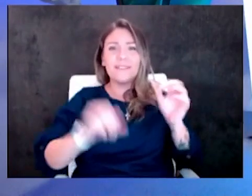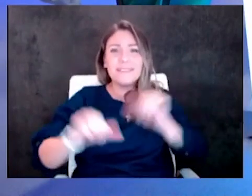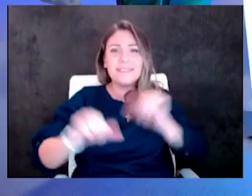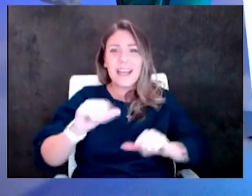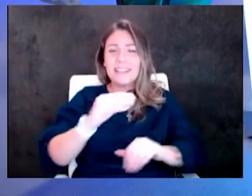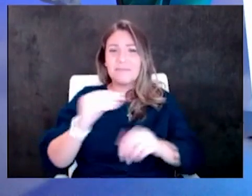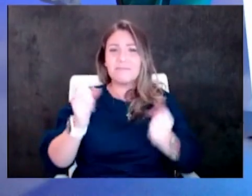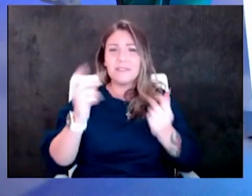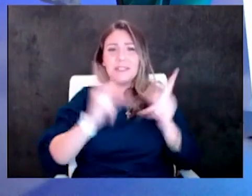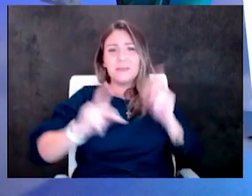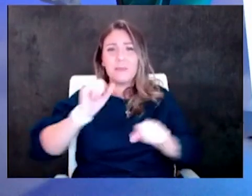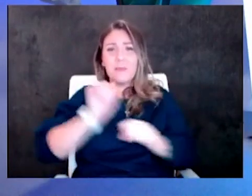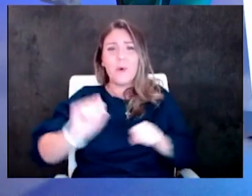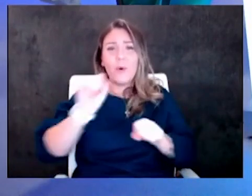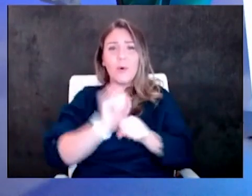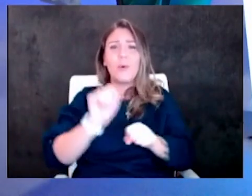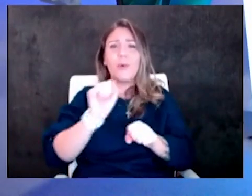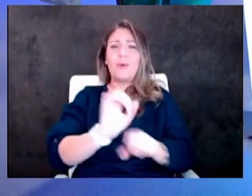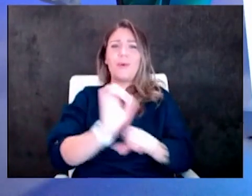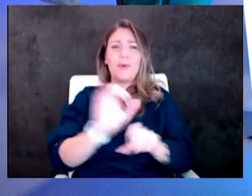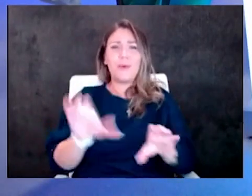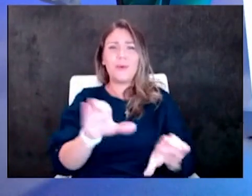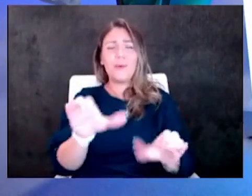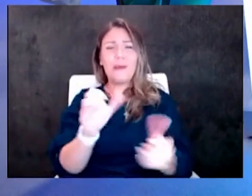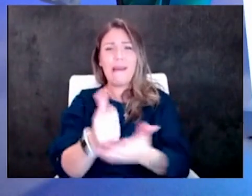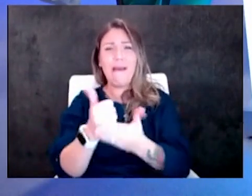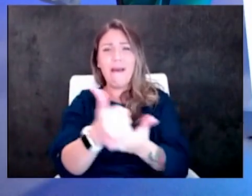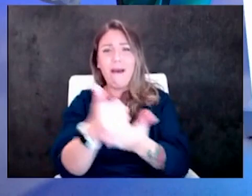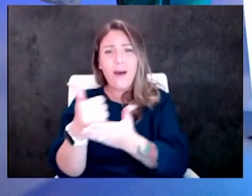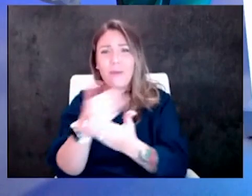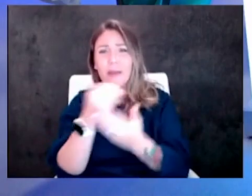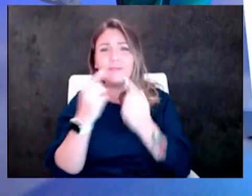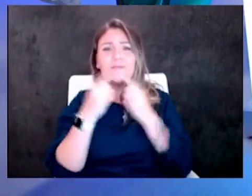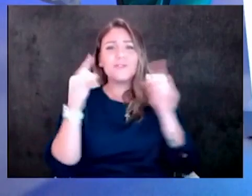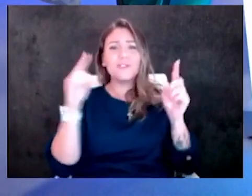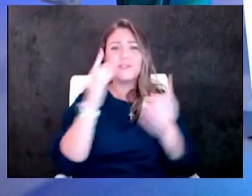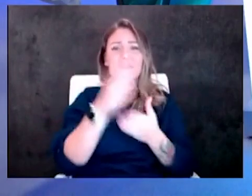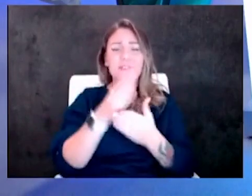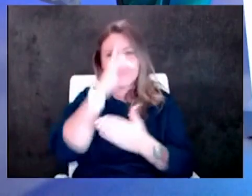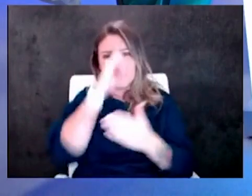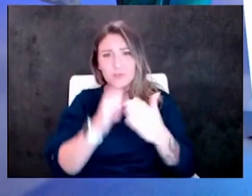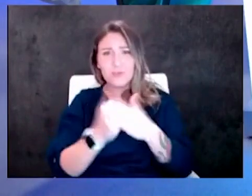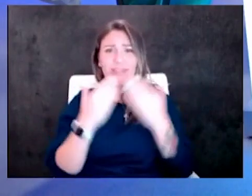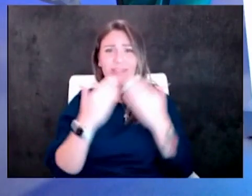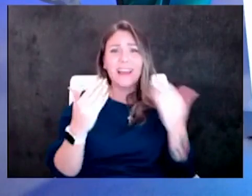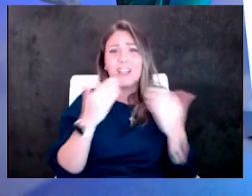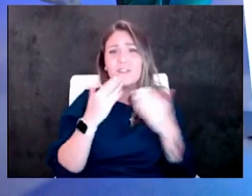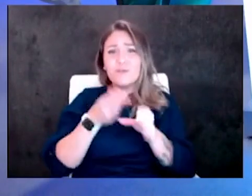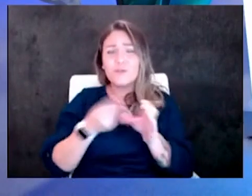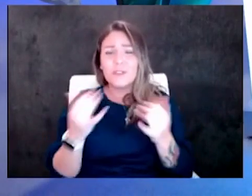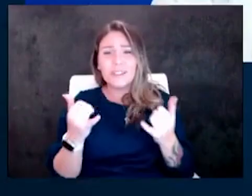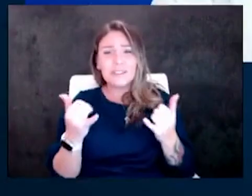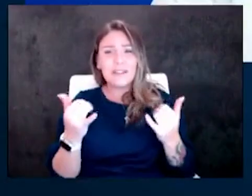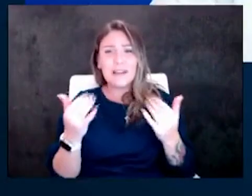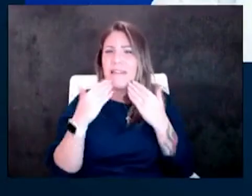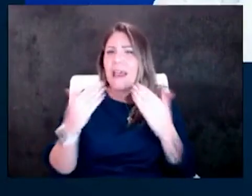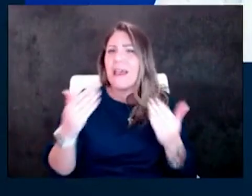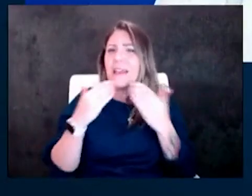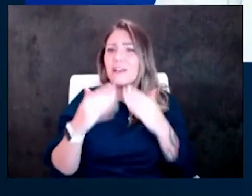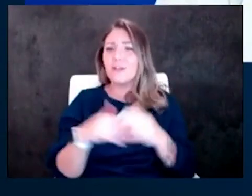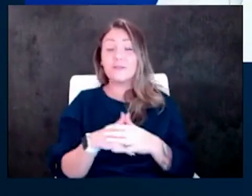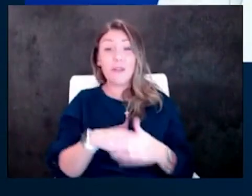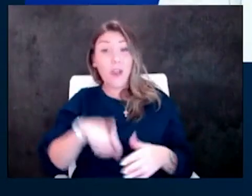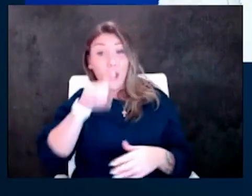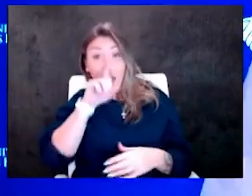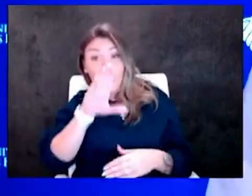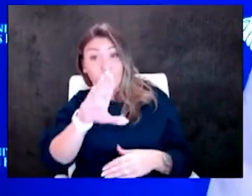those platforms up, can help us do and help us achieve to stop strokes. Thank you all so much. Thanks for being here today. Sure. Thanks Yeah, for telling thank your you. story. Hawk, final thoughts. Yeah,